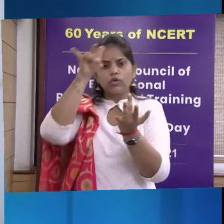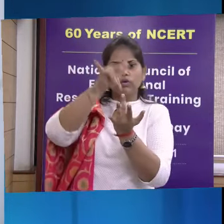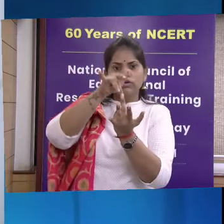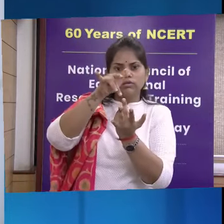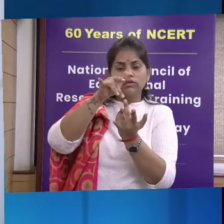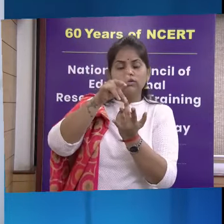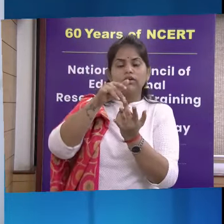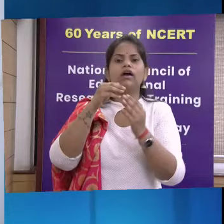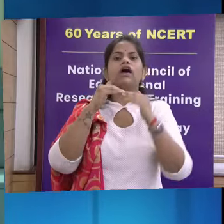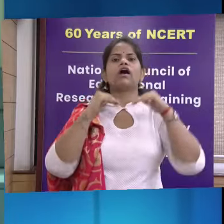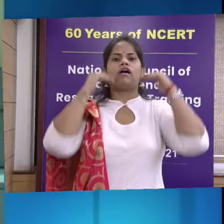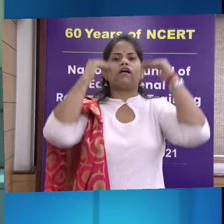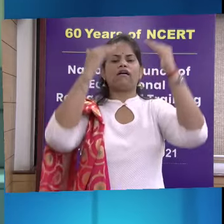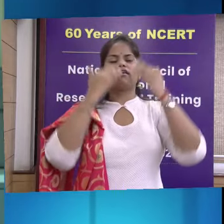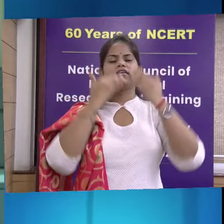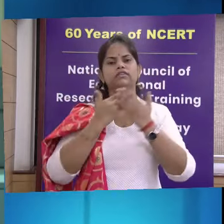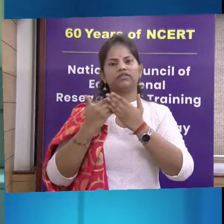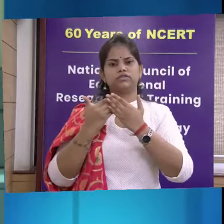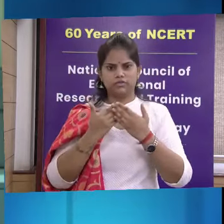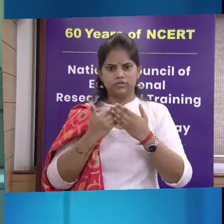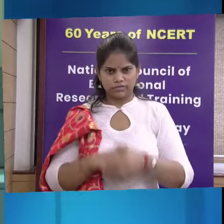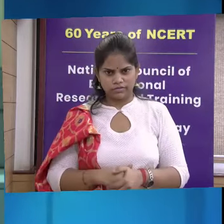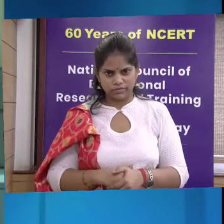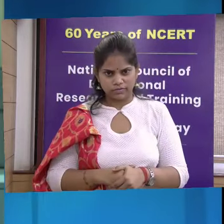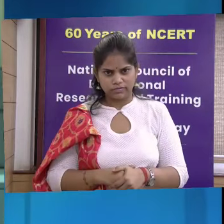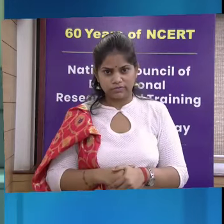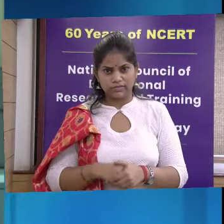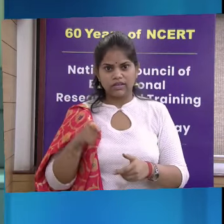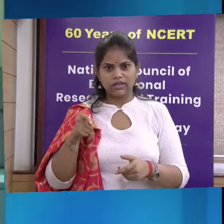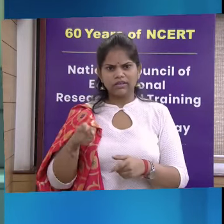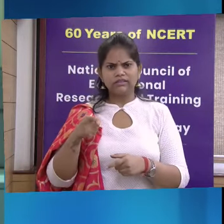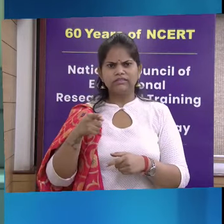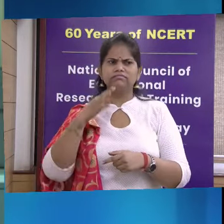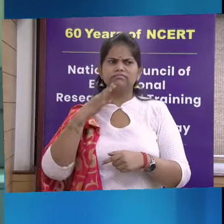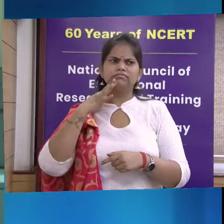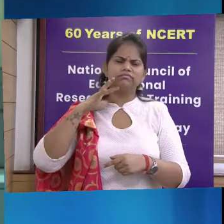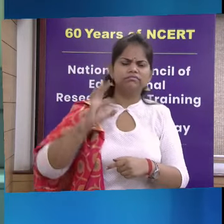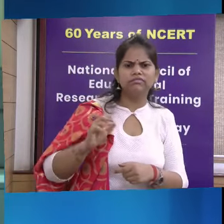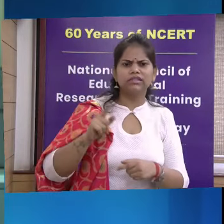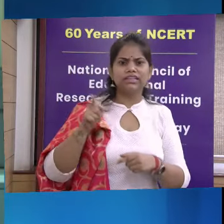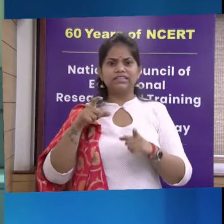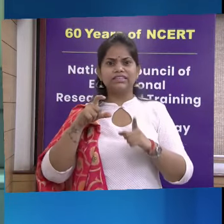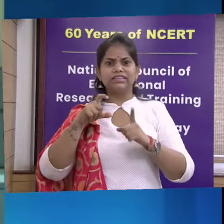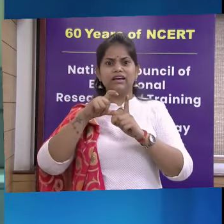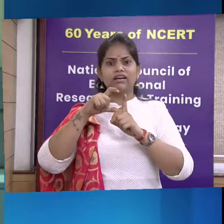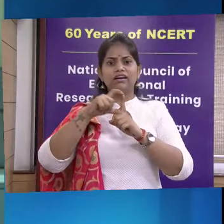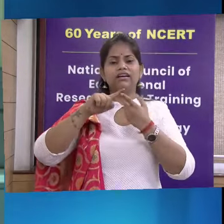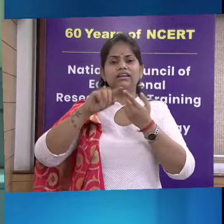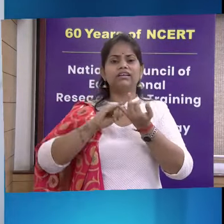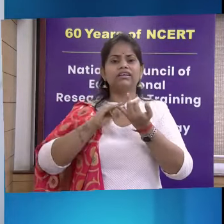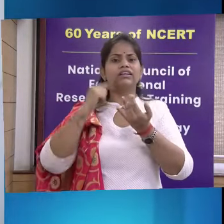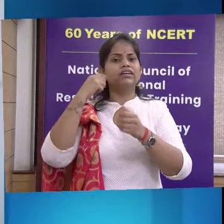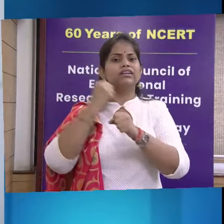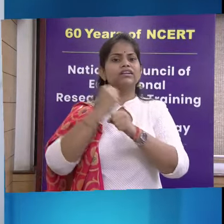hand, its mandate is to design and develop the